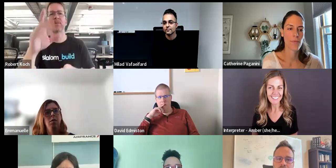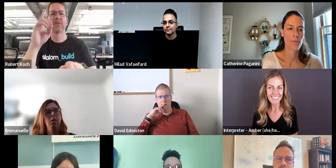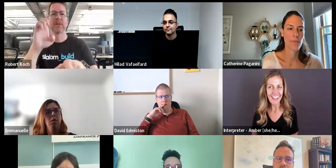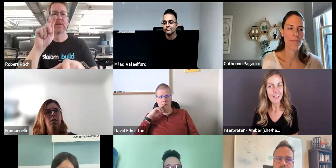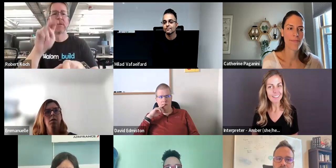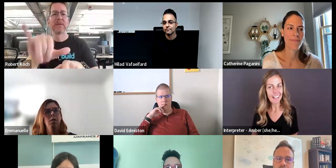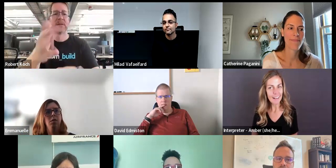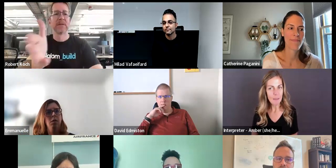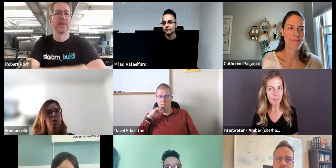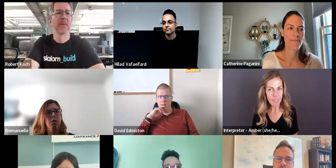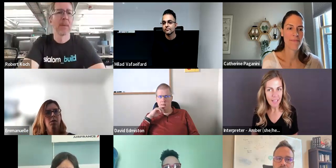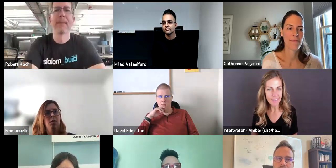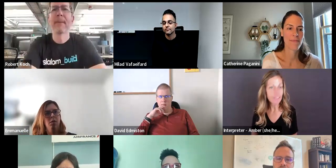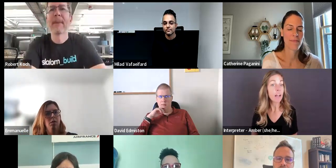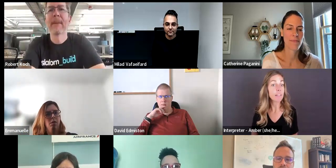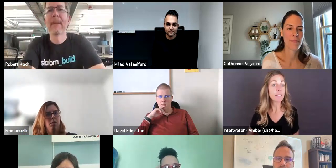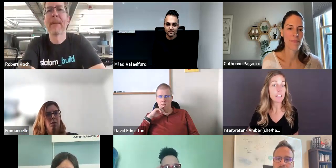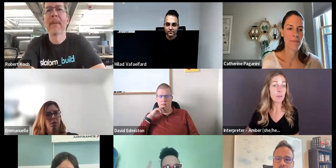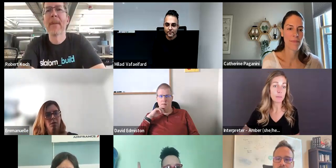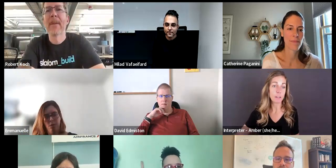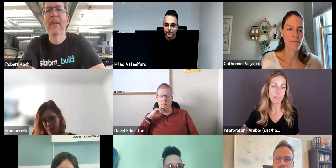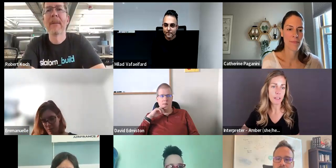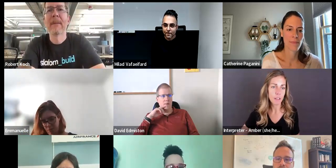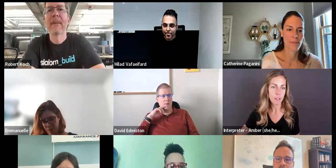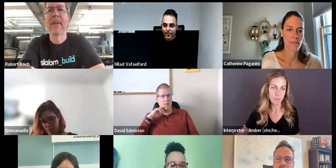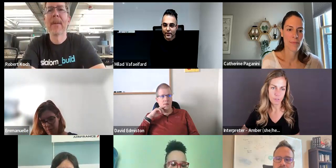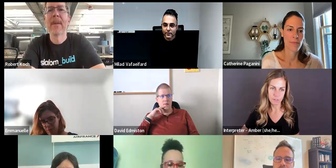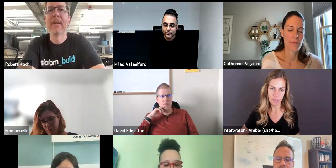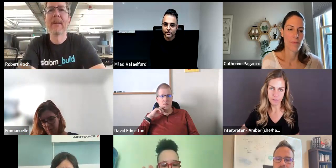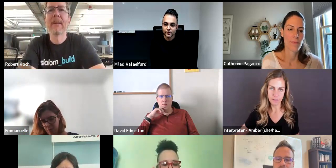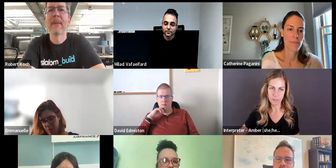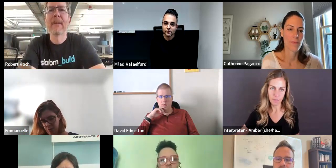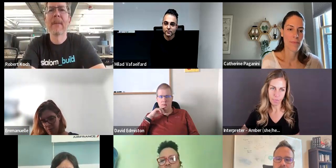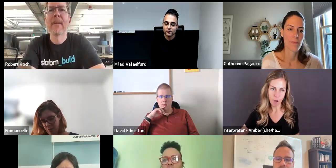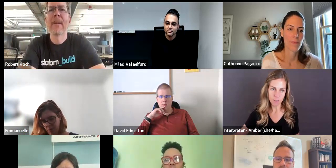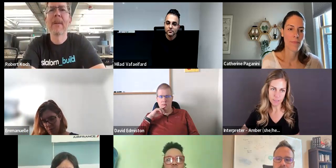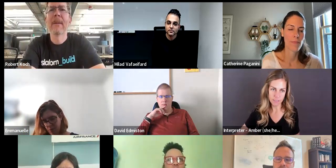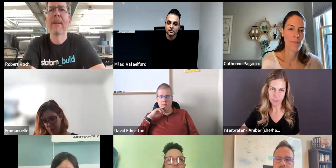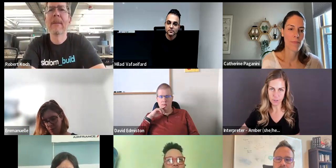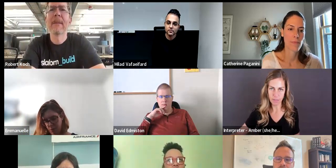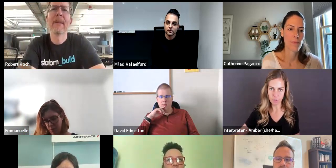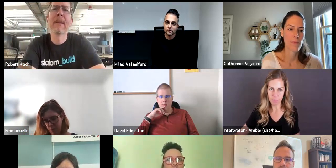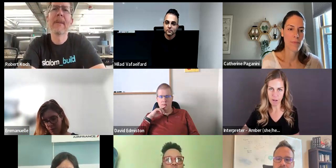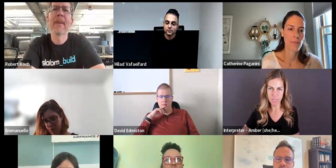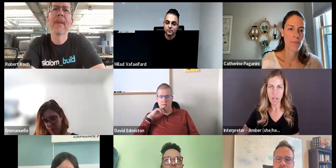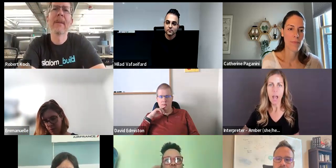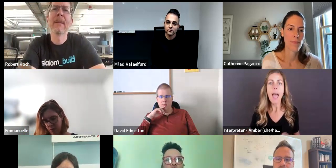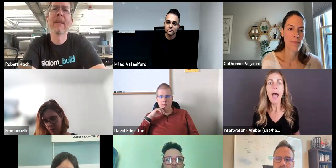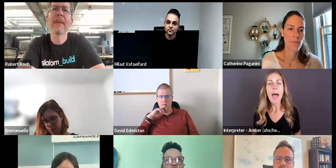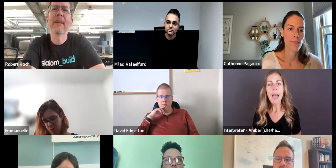expand. And I'm excited about that. Destiny, you had something to say? She says, yes, thought just came to